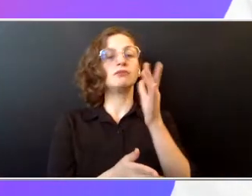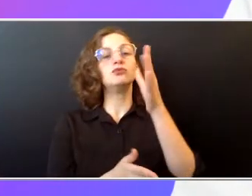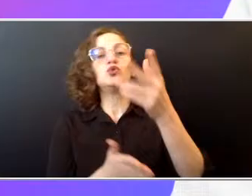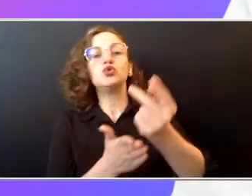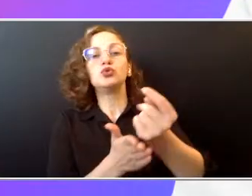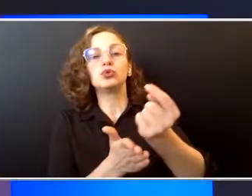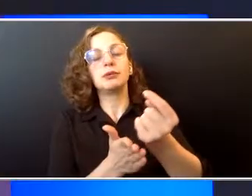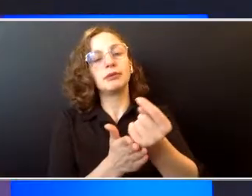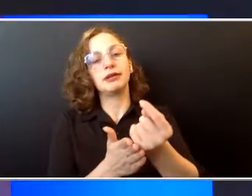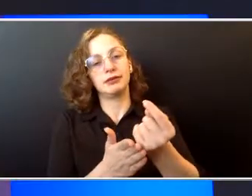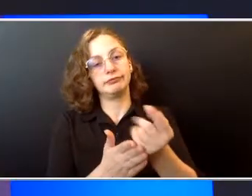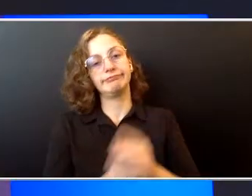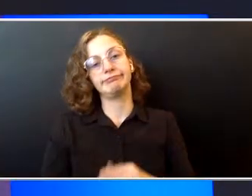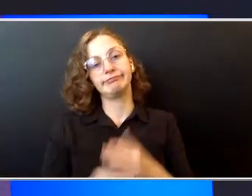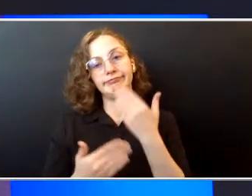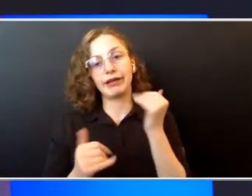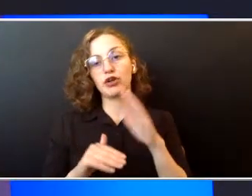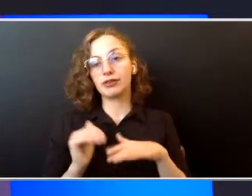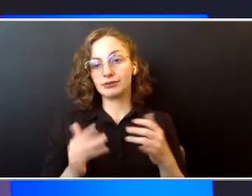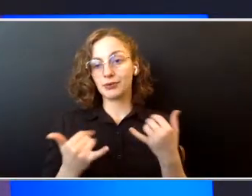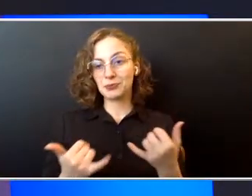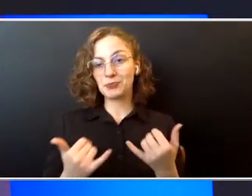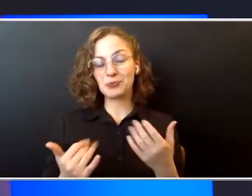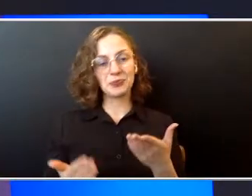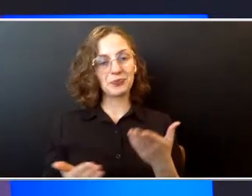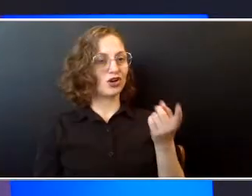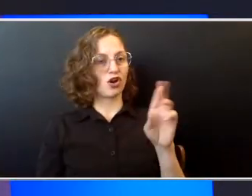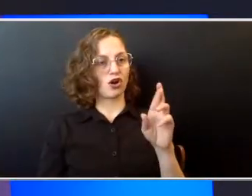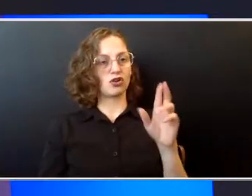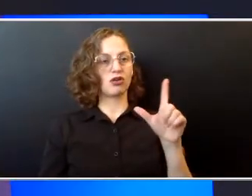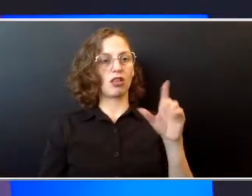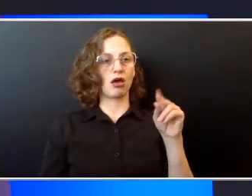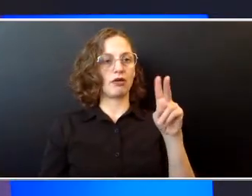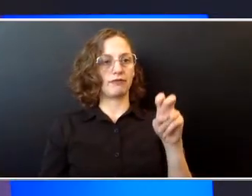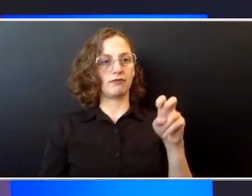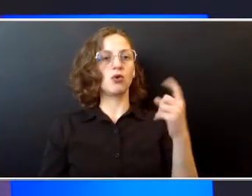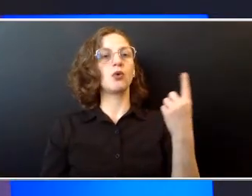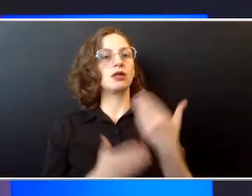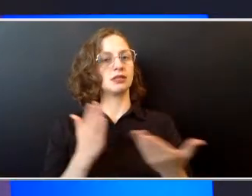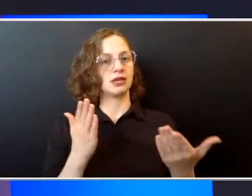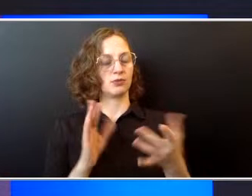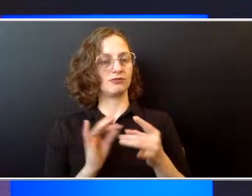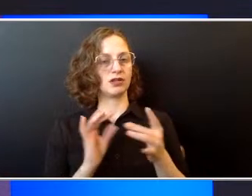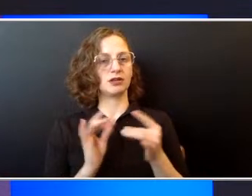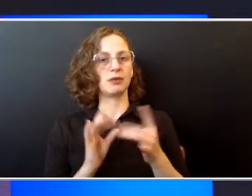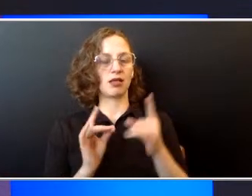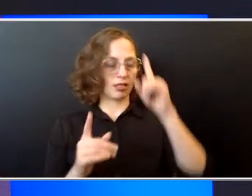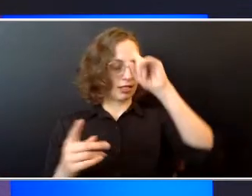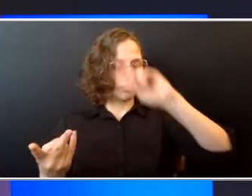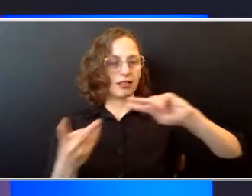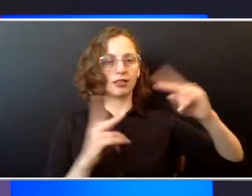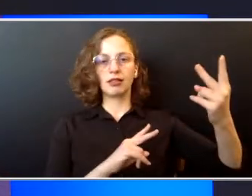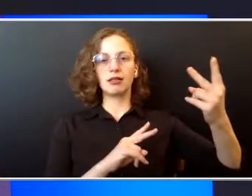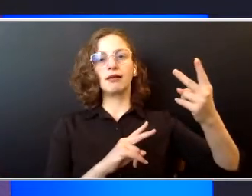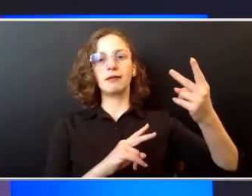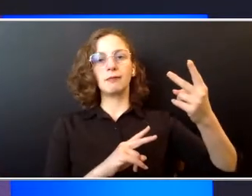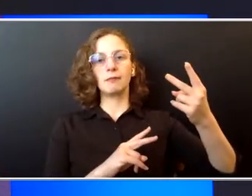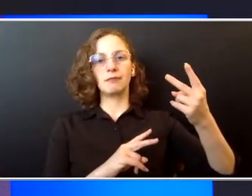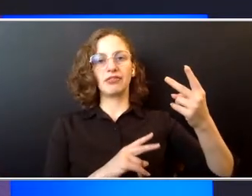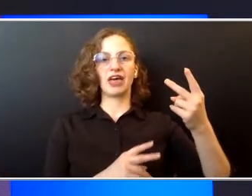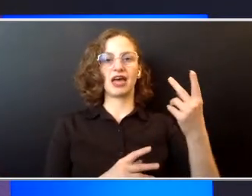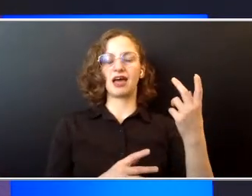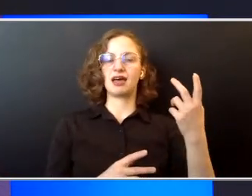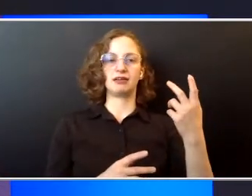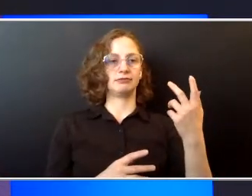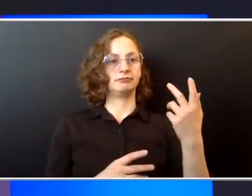now. And Dr. Love, one thing that we've talked about is the misconception that it's always what you eat and how thin you